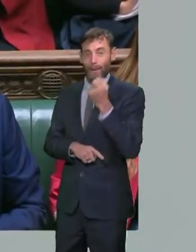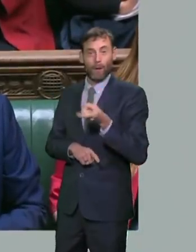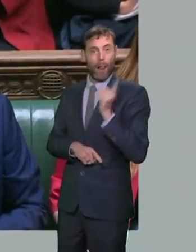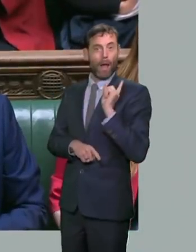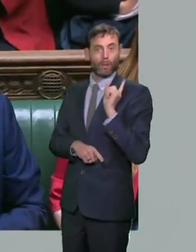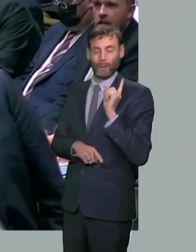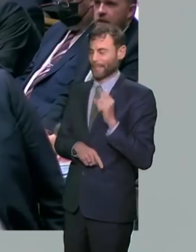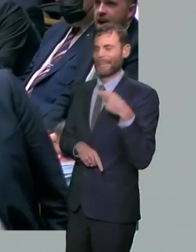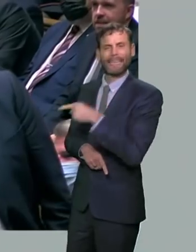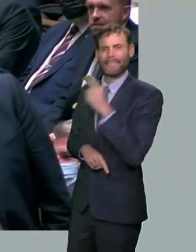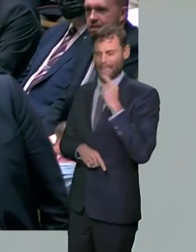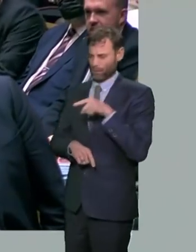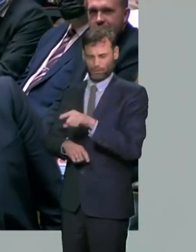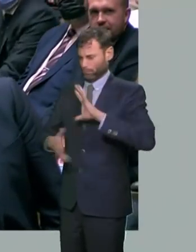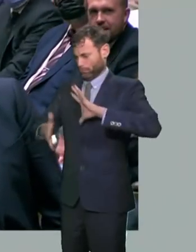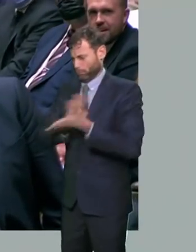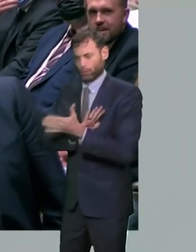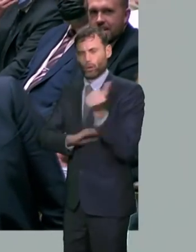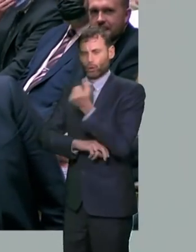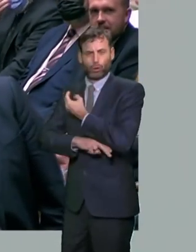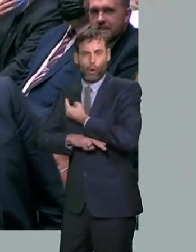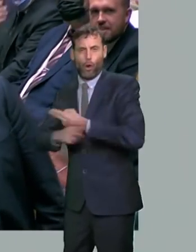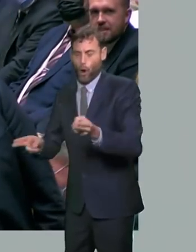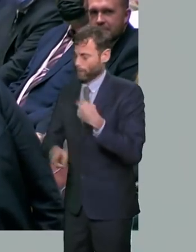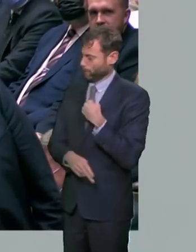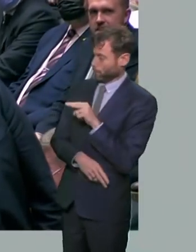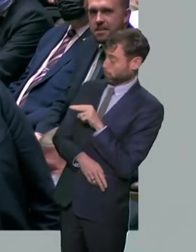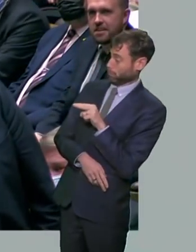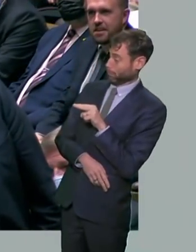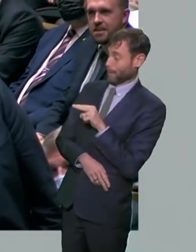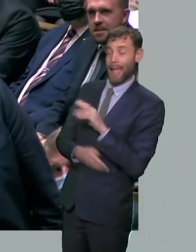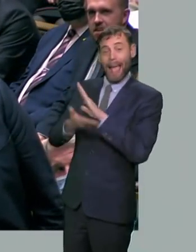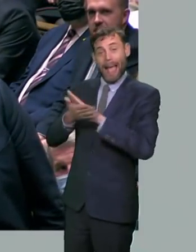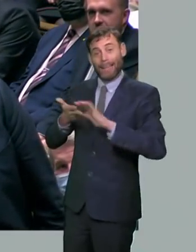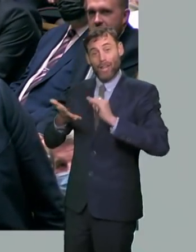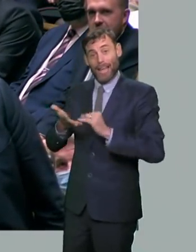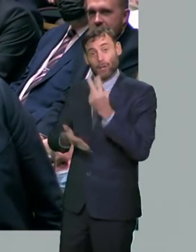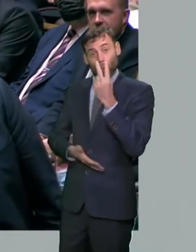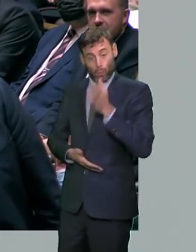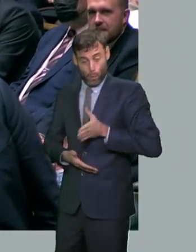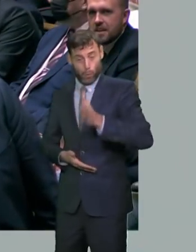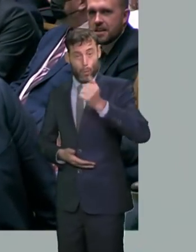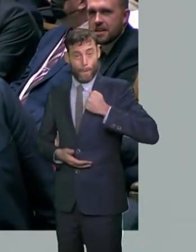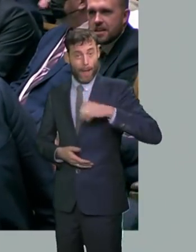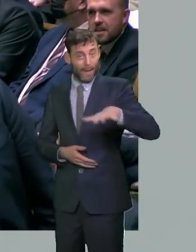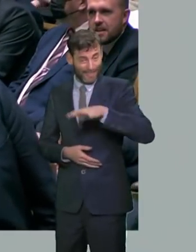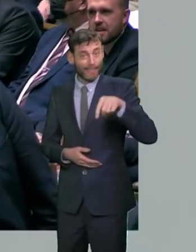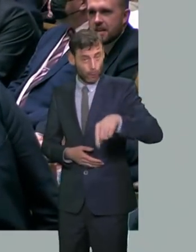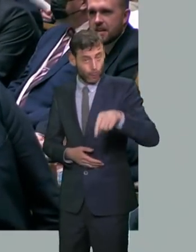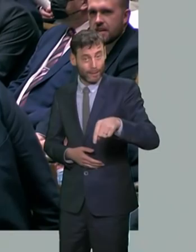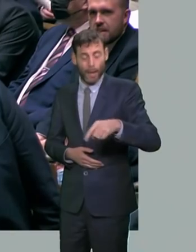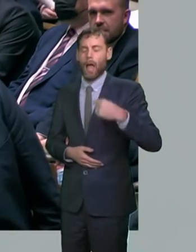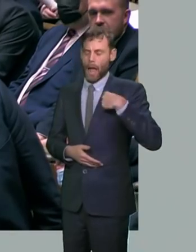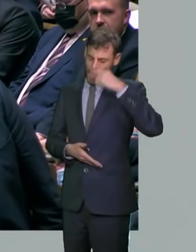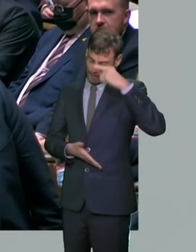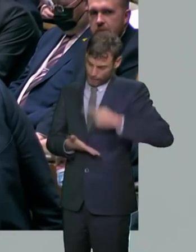Said it would be devastating and said it should be cancelled. I can tell you something, Mr. Speaker, HS2 runs through my constituency as well. And I took a